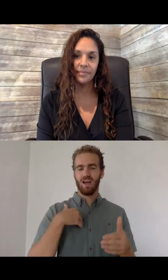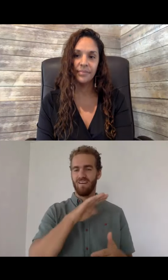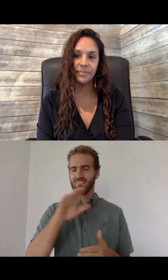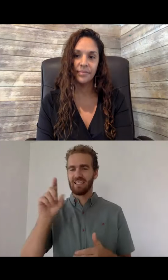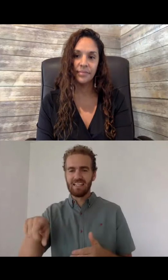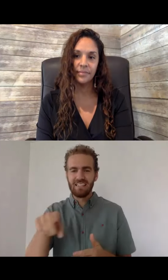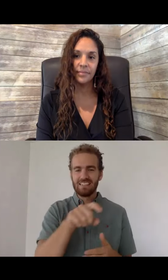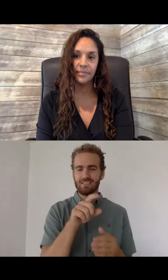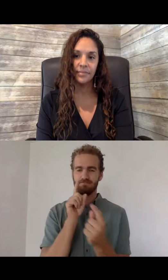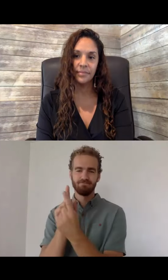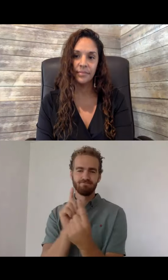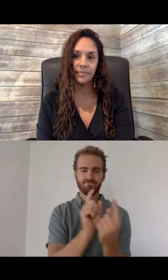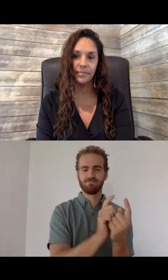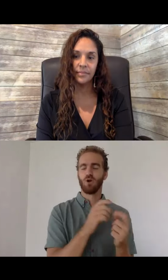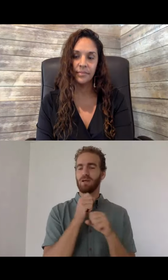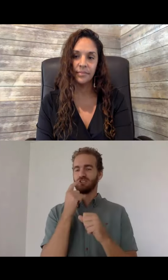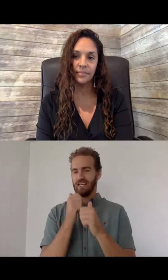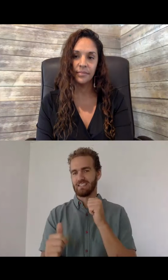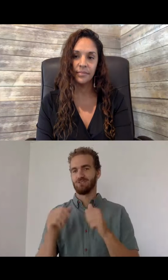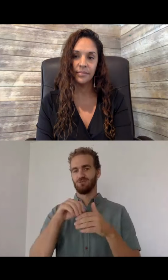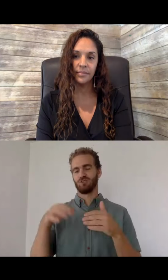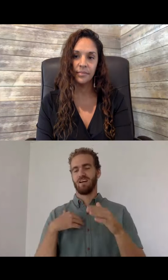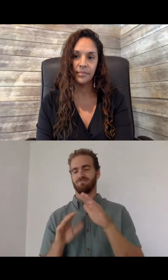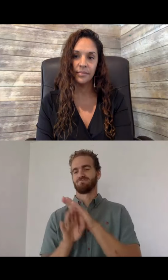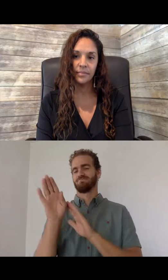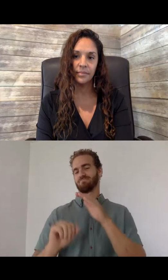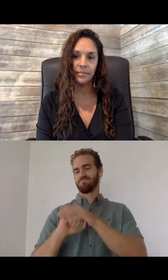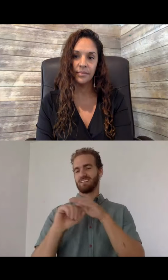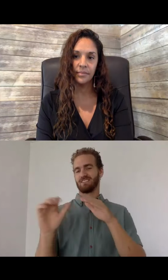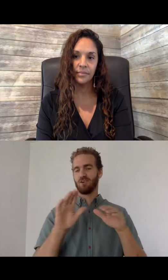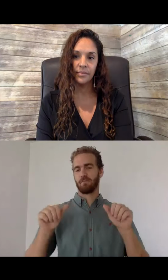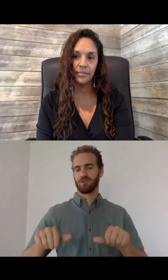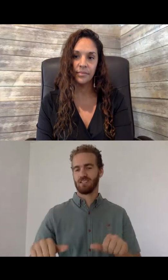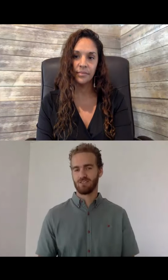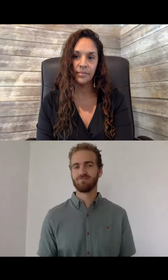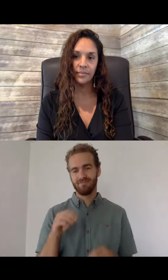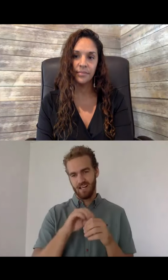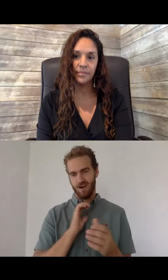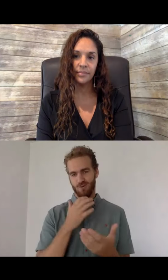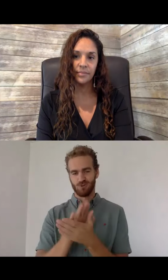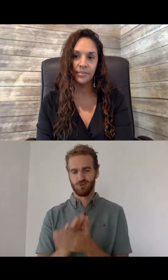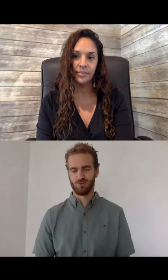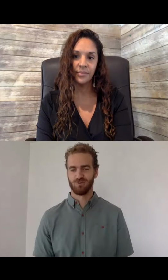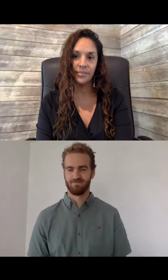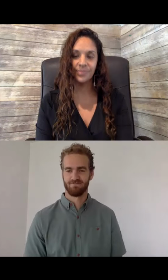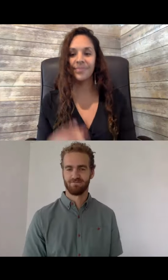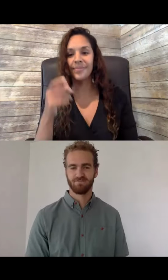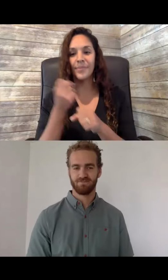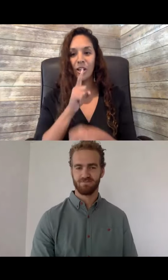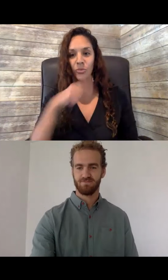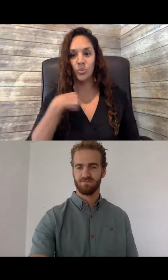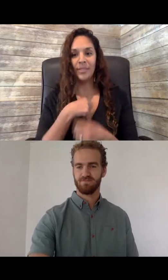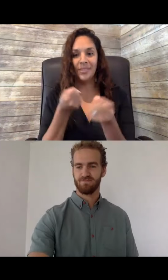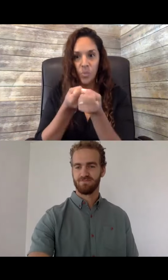There's no max capacity for all of the students. It's important to have everyone thrive to their own potential.